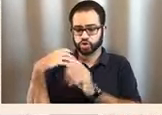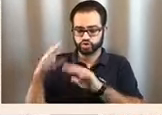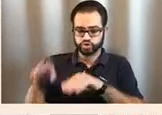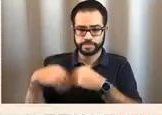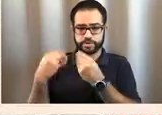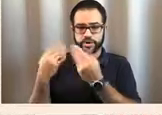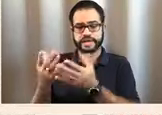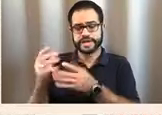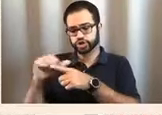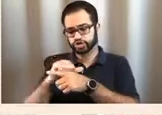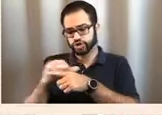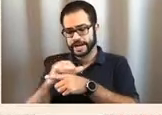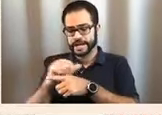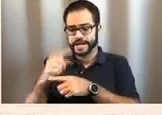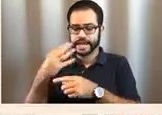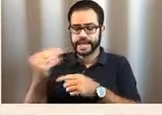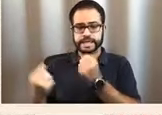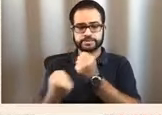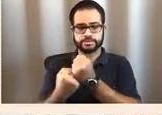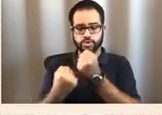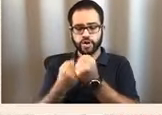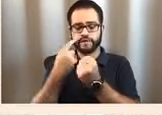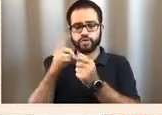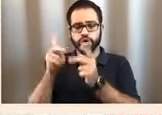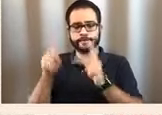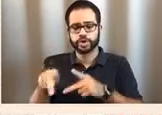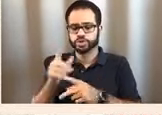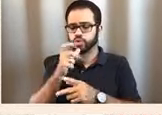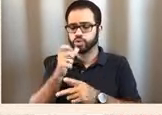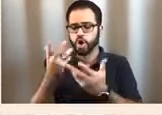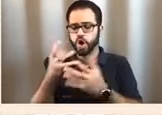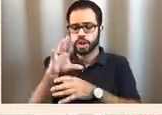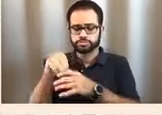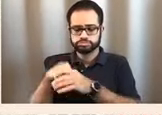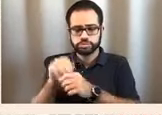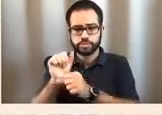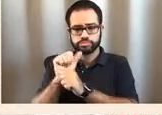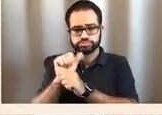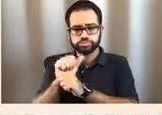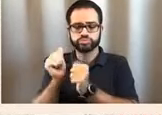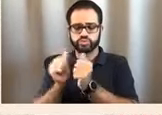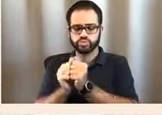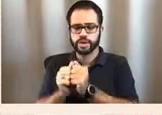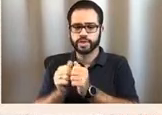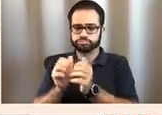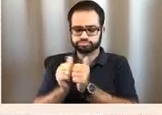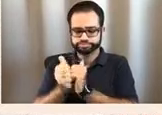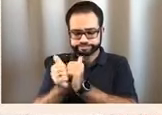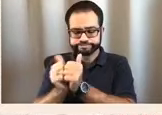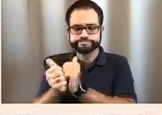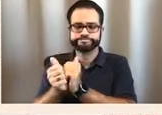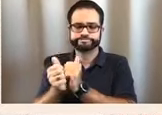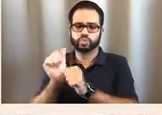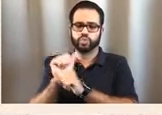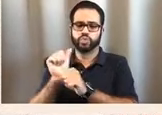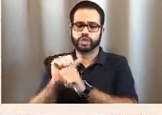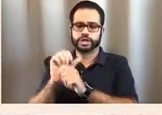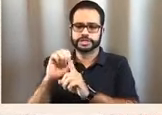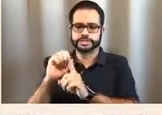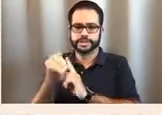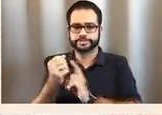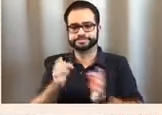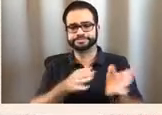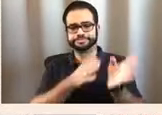is employed in a competitive integrated work setting. And last is natural supports, friends,